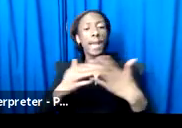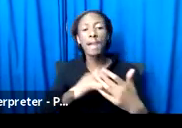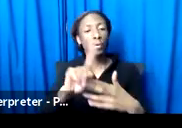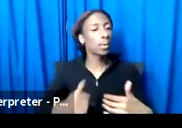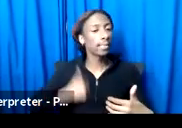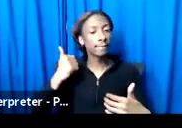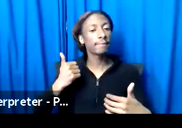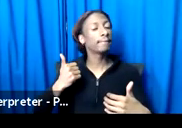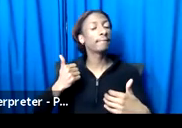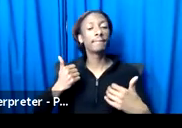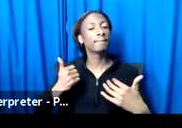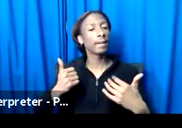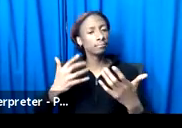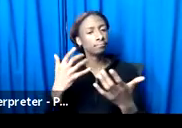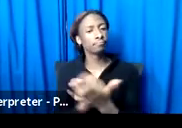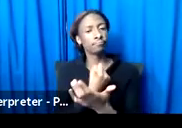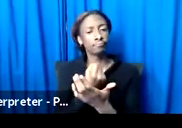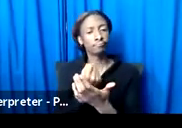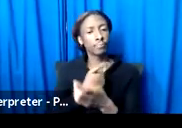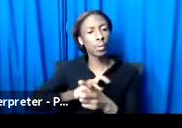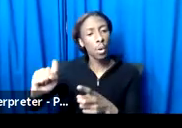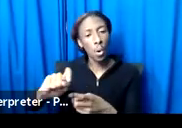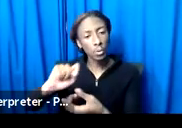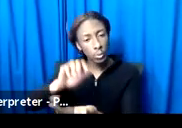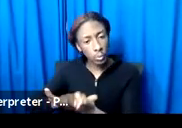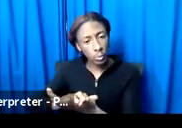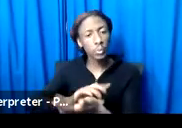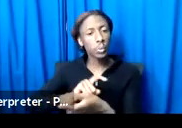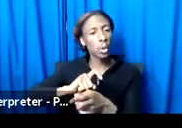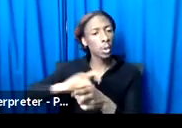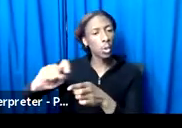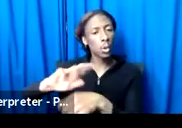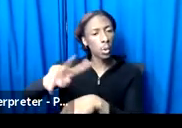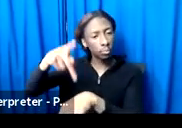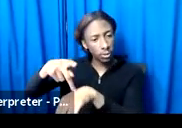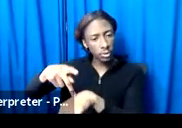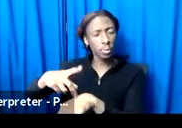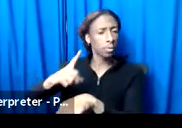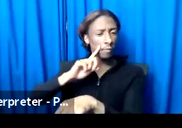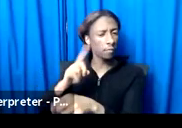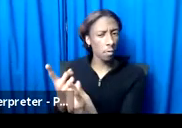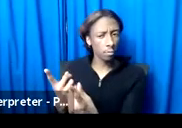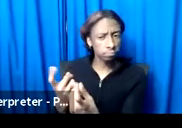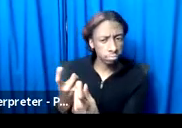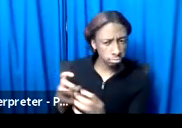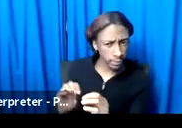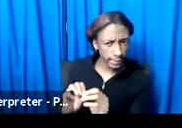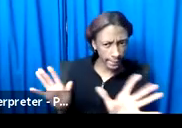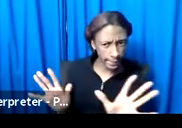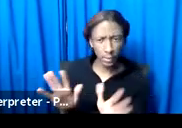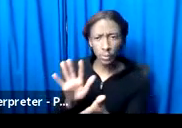take a moment and call your school, call the principal, to get that clarity as to what school will look like in your